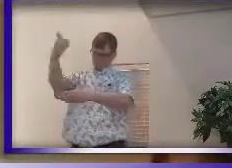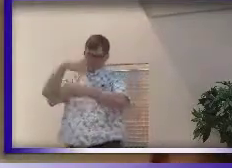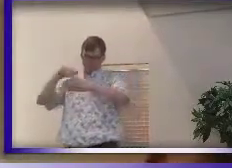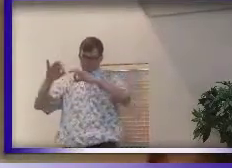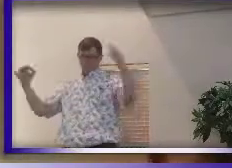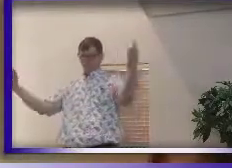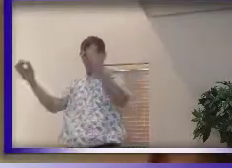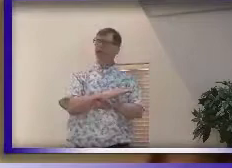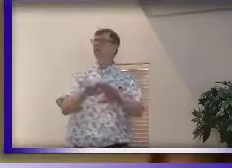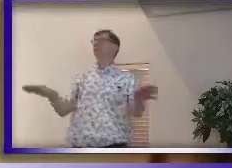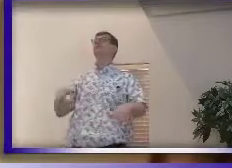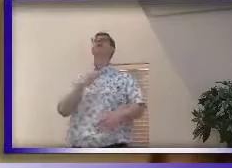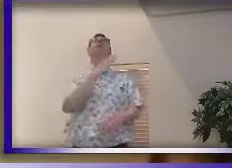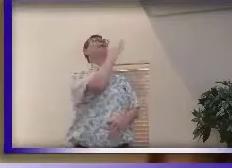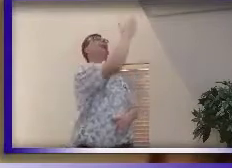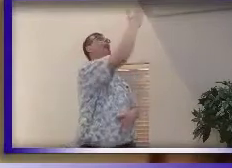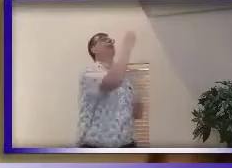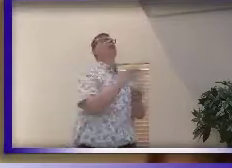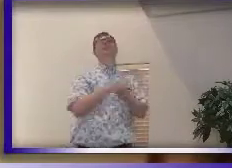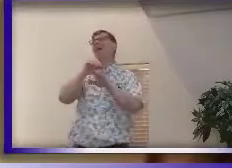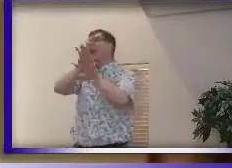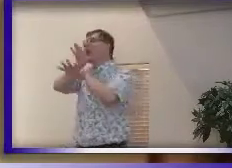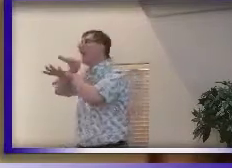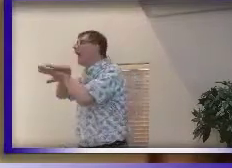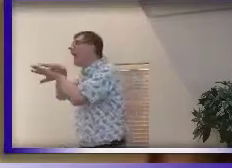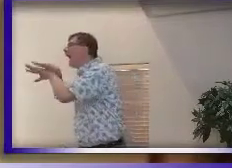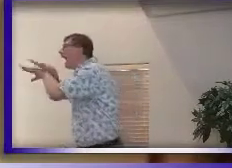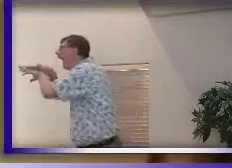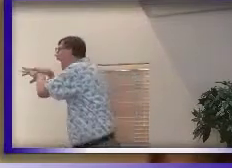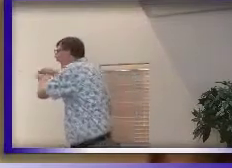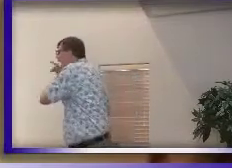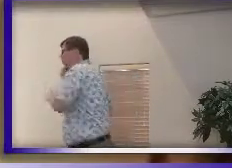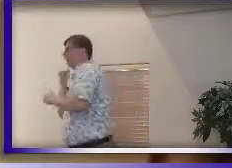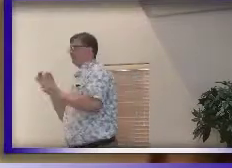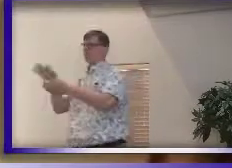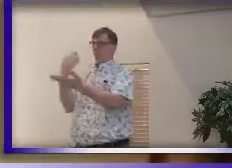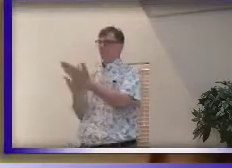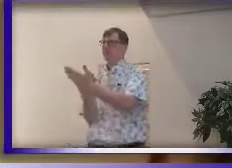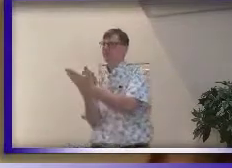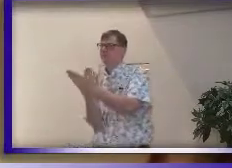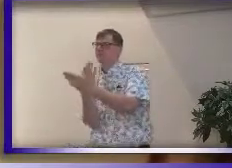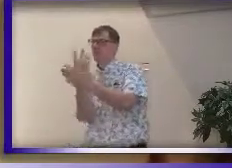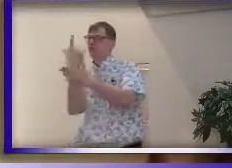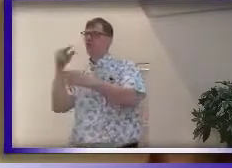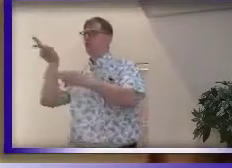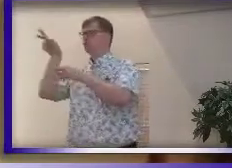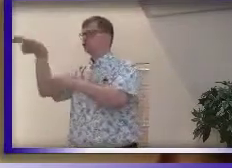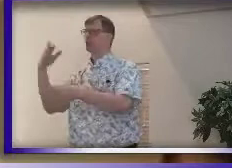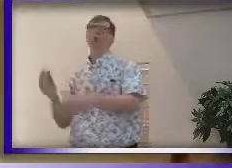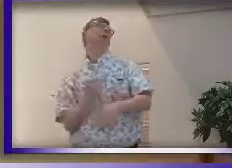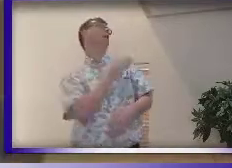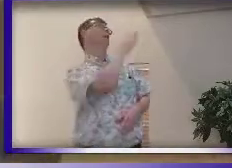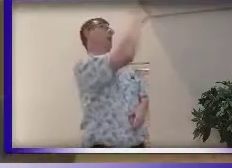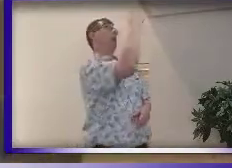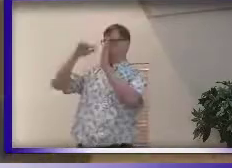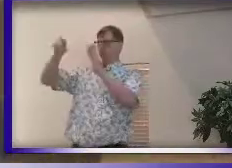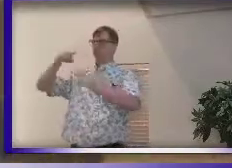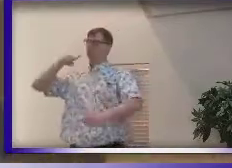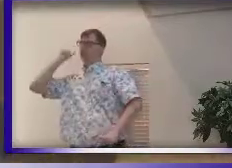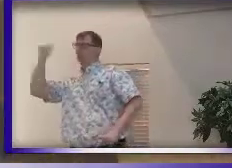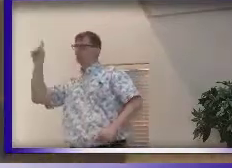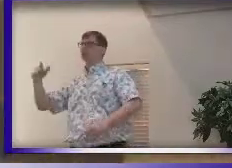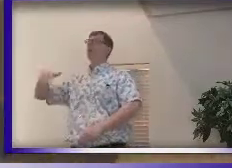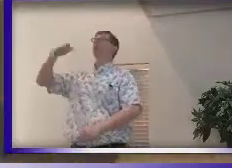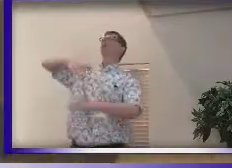God and get a new one, a better one. The 12 steppers have that right. You need to hire a God you can do